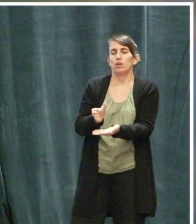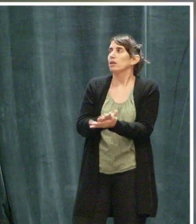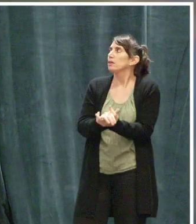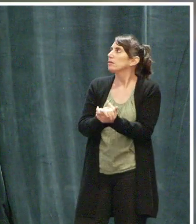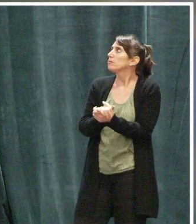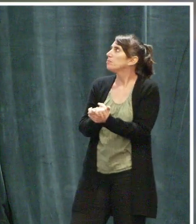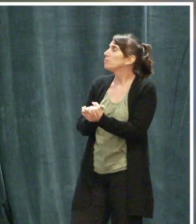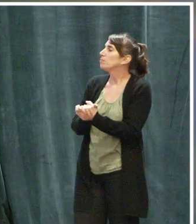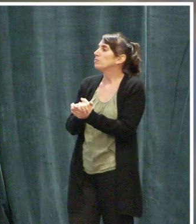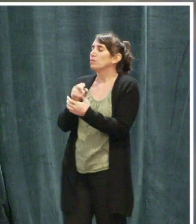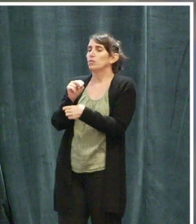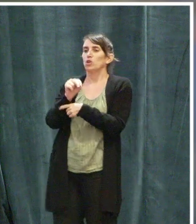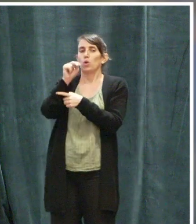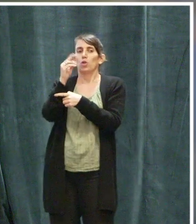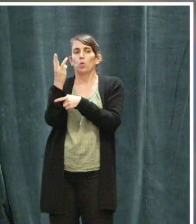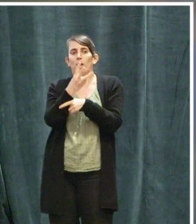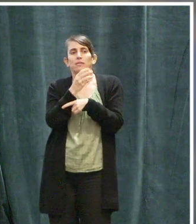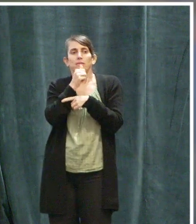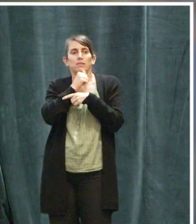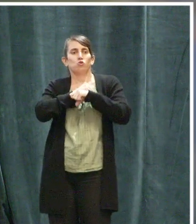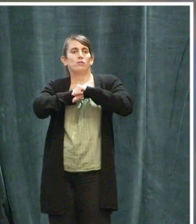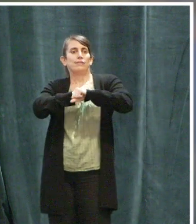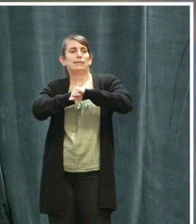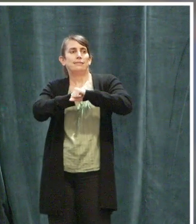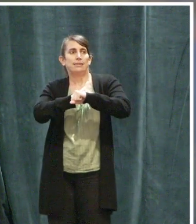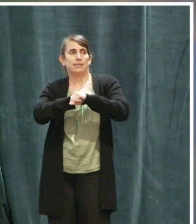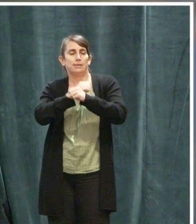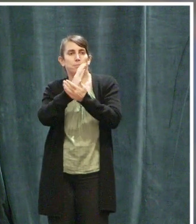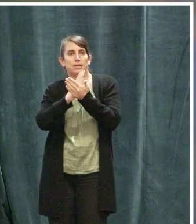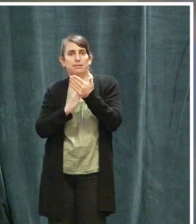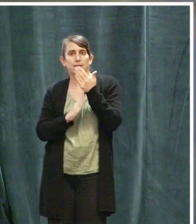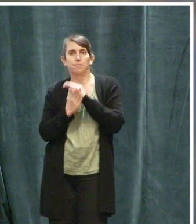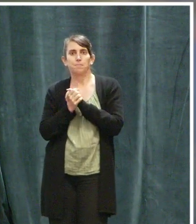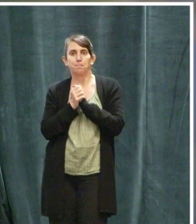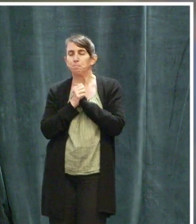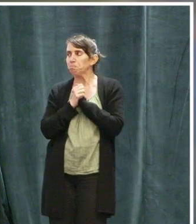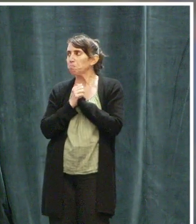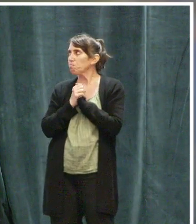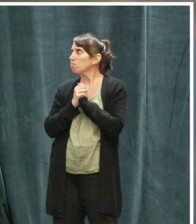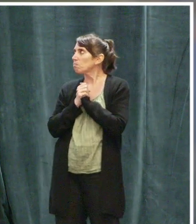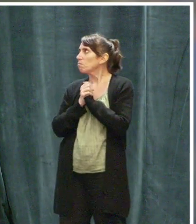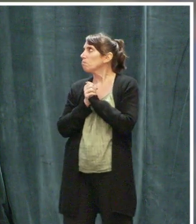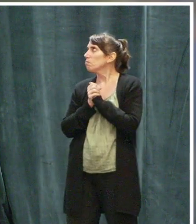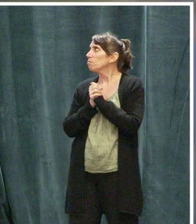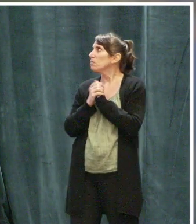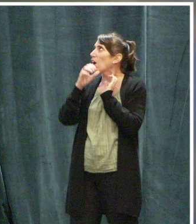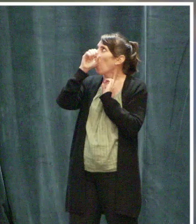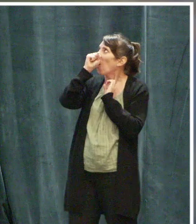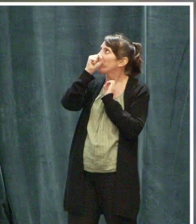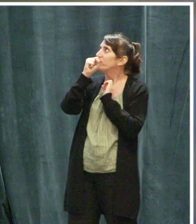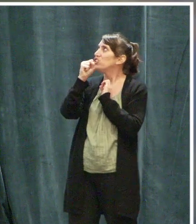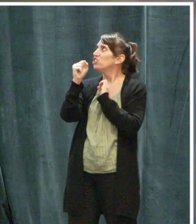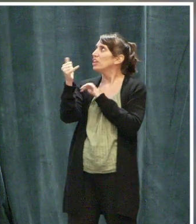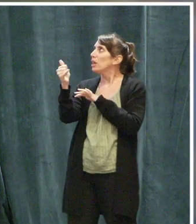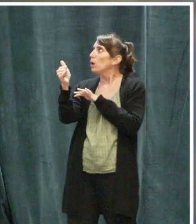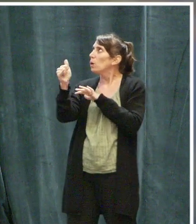it's the Northwest resiliency piece, right, which you can see in that orange, yellow, and the blue bit. But the